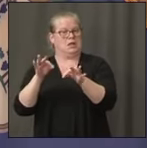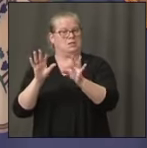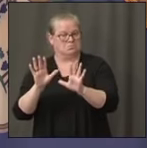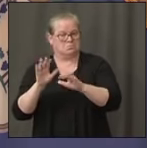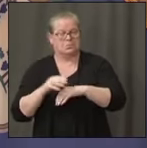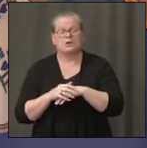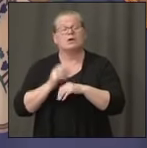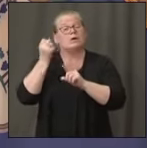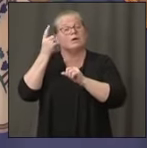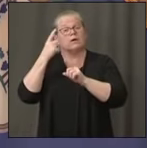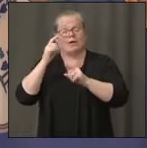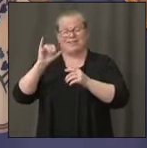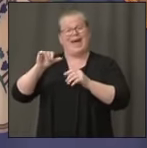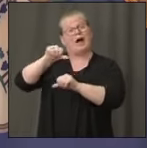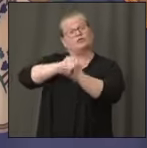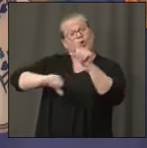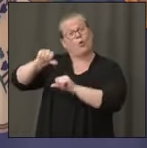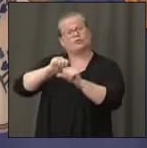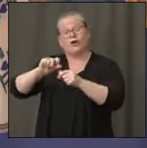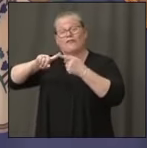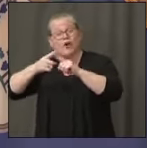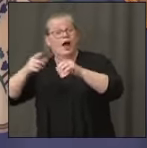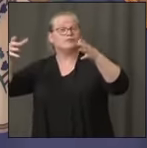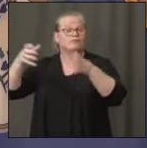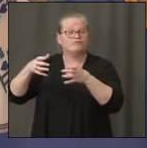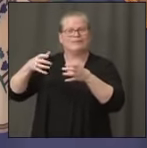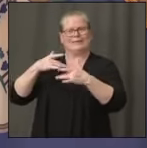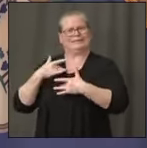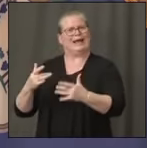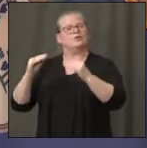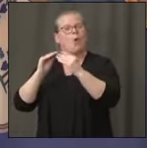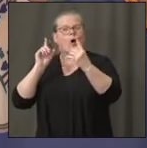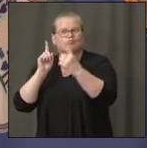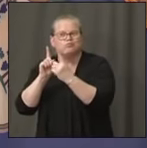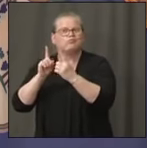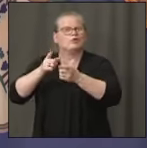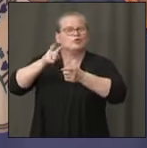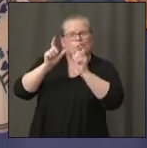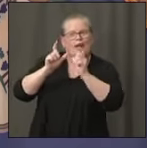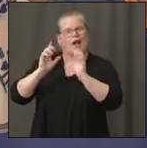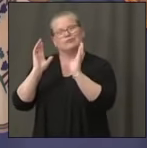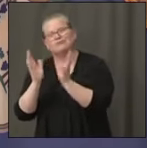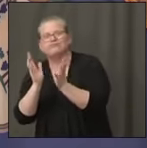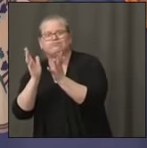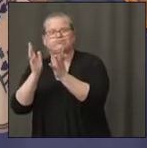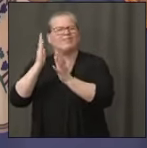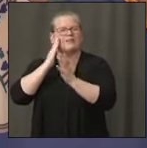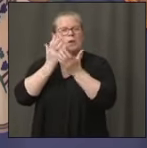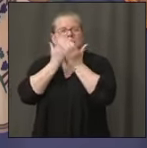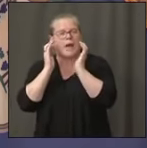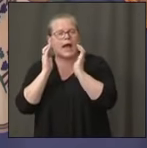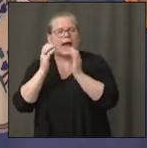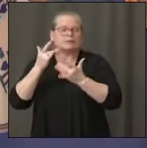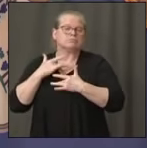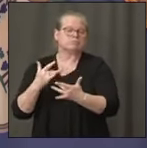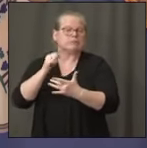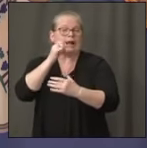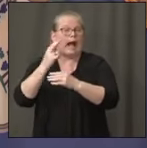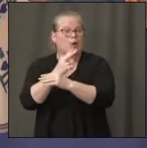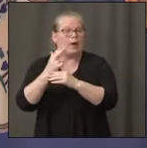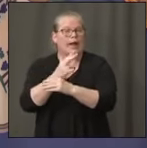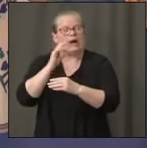gatherings, you're more likely to be interfacing with people closer, maybe drinking, less likely to have a mask. That's on the negative